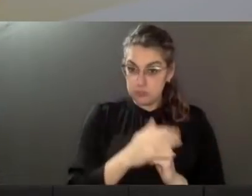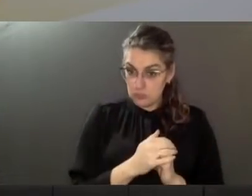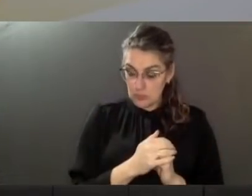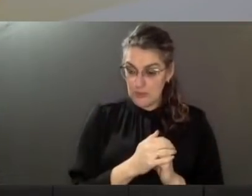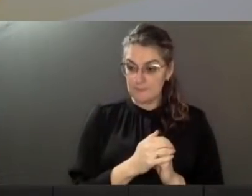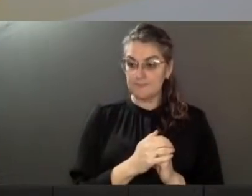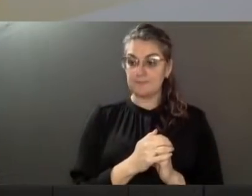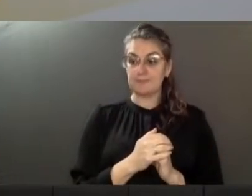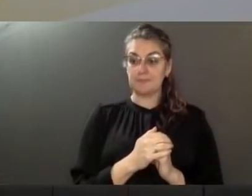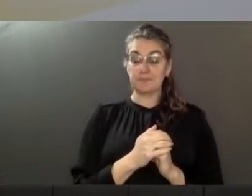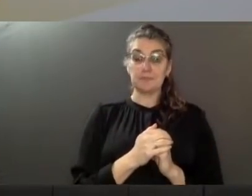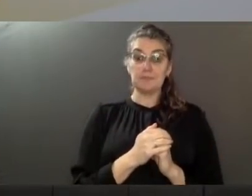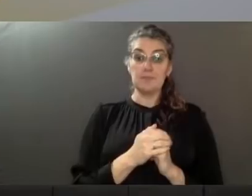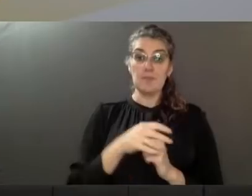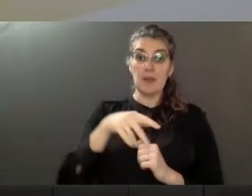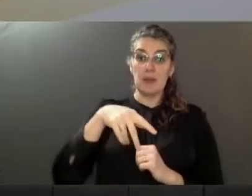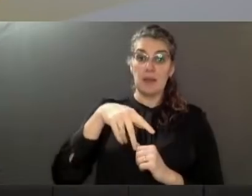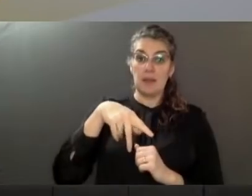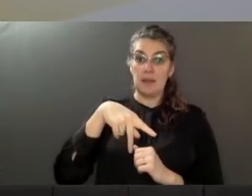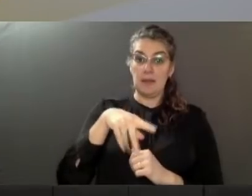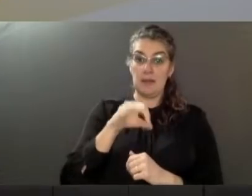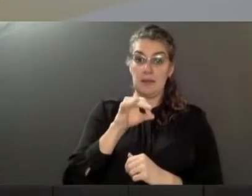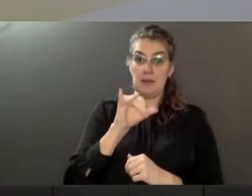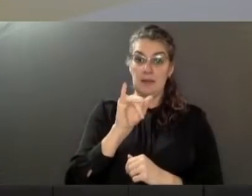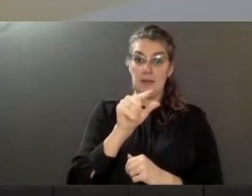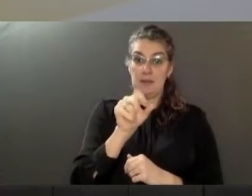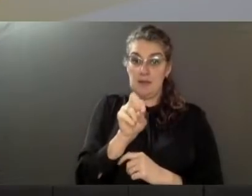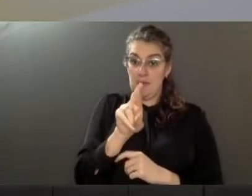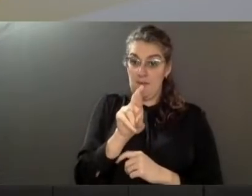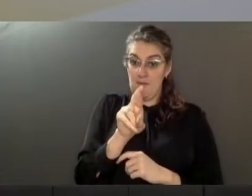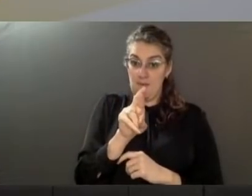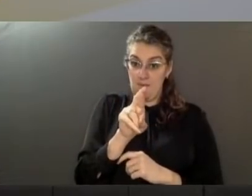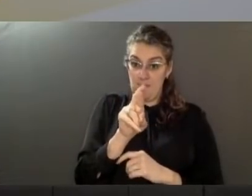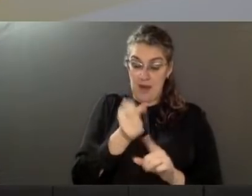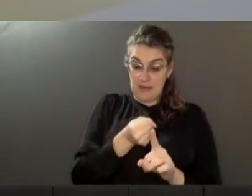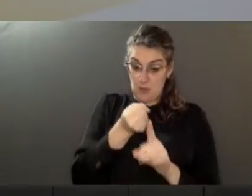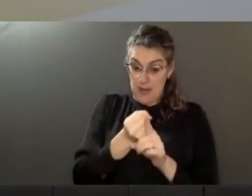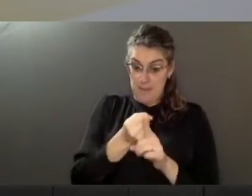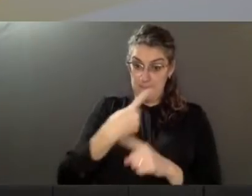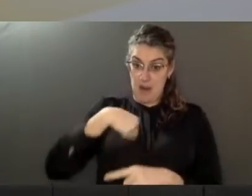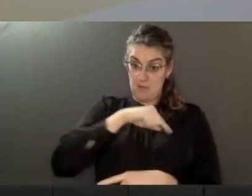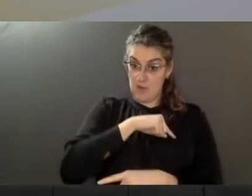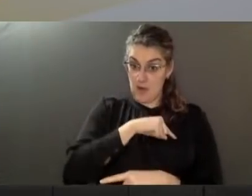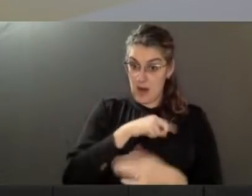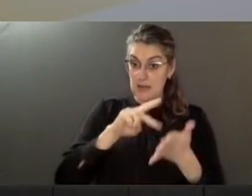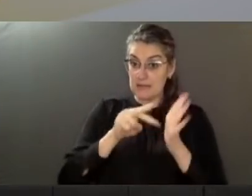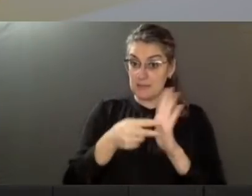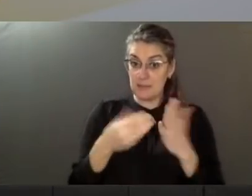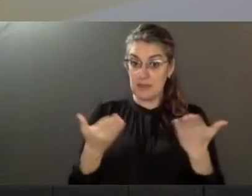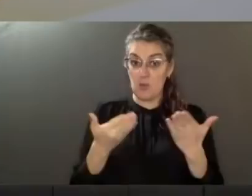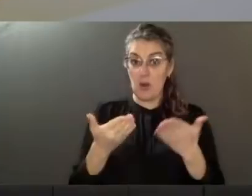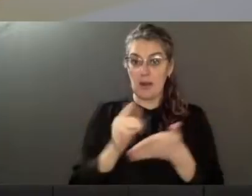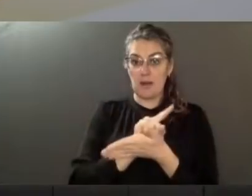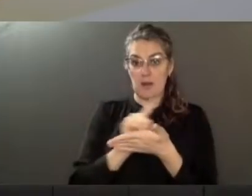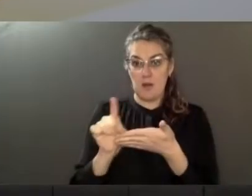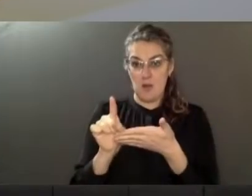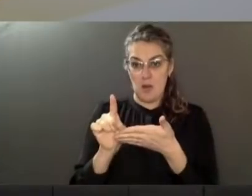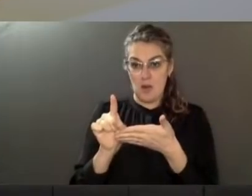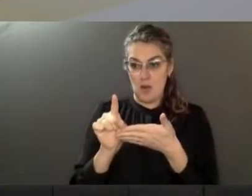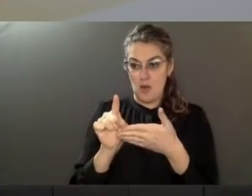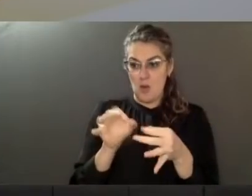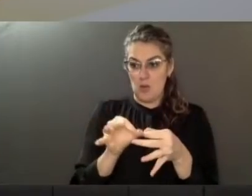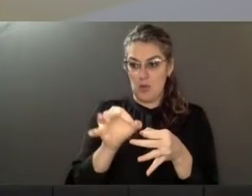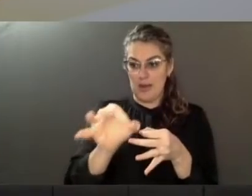get a shipment of the product for 1 week on January 25th, and that shipment contains